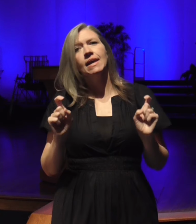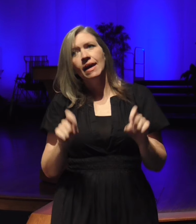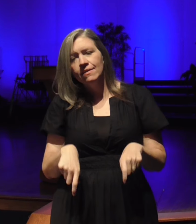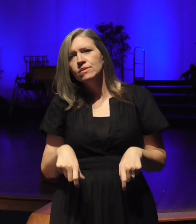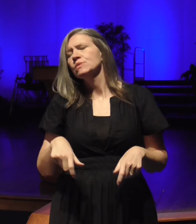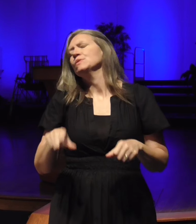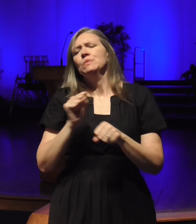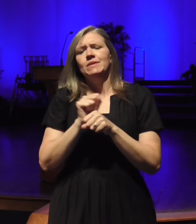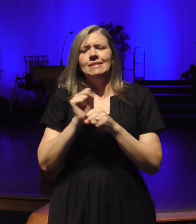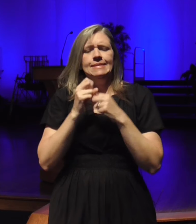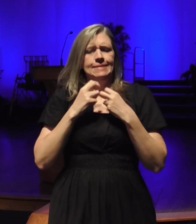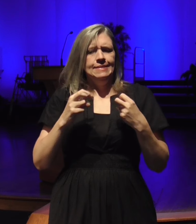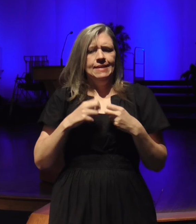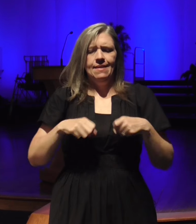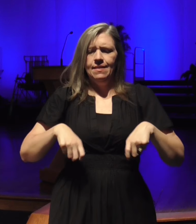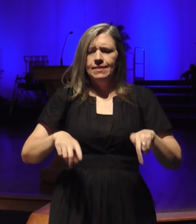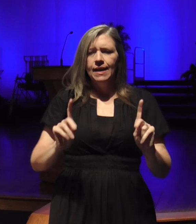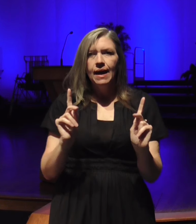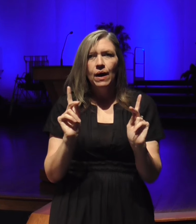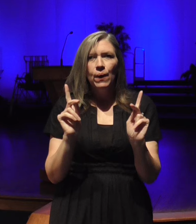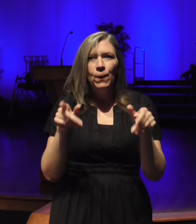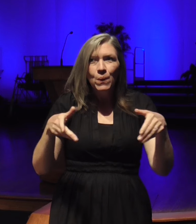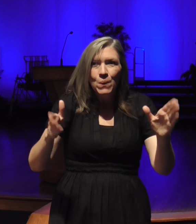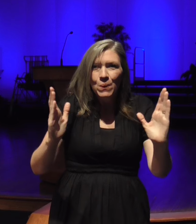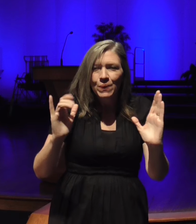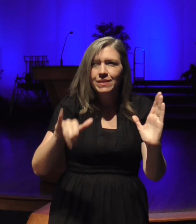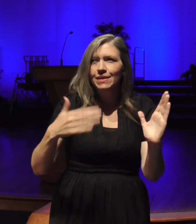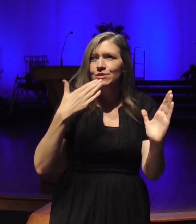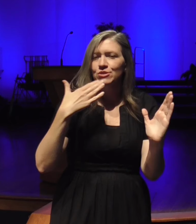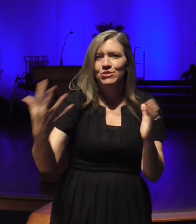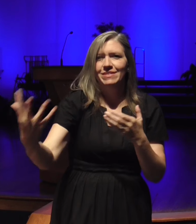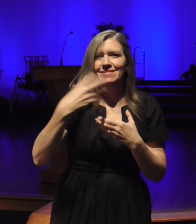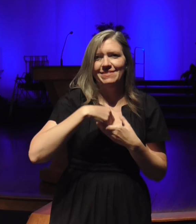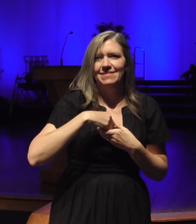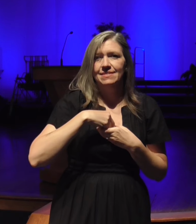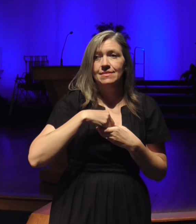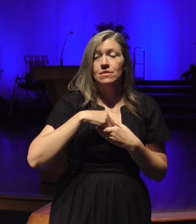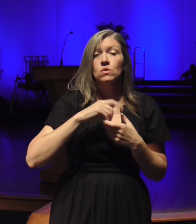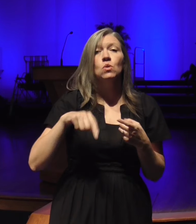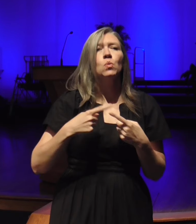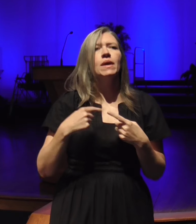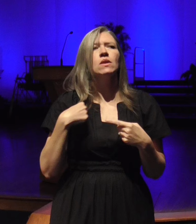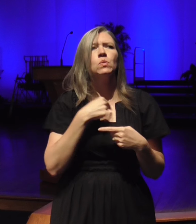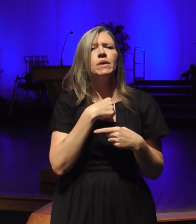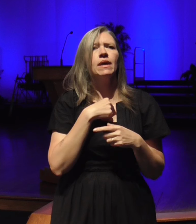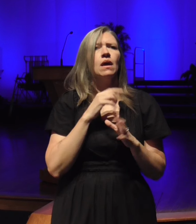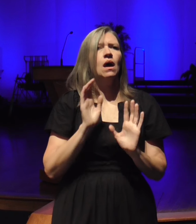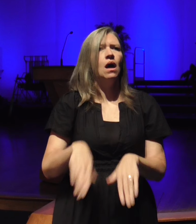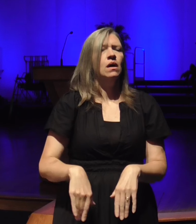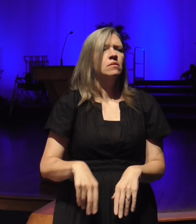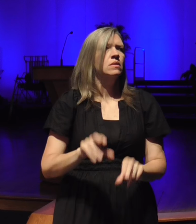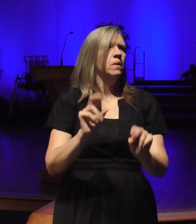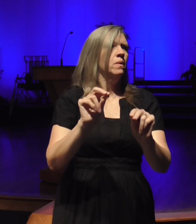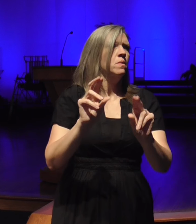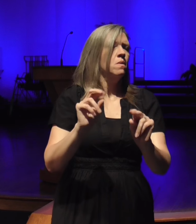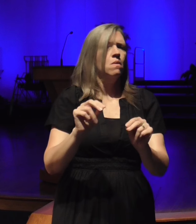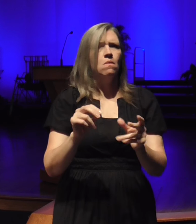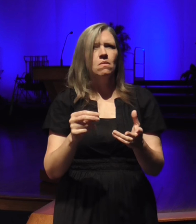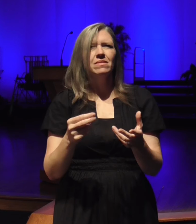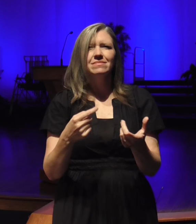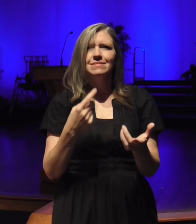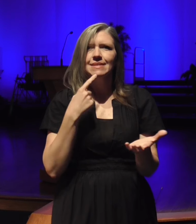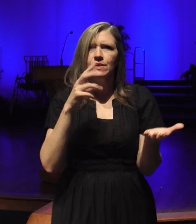it in this area and that? We have to do that work of allowing our good